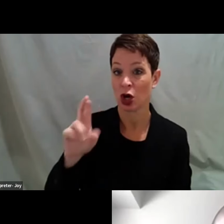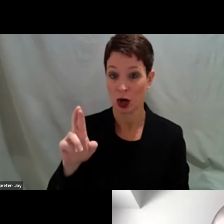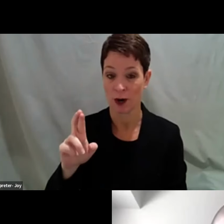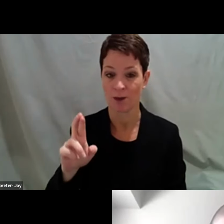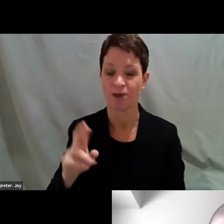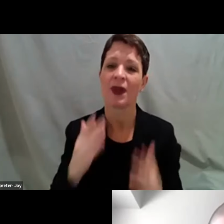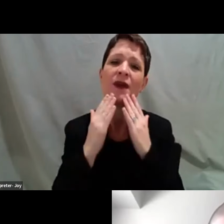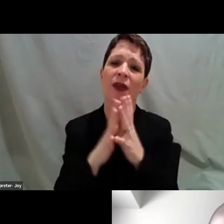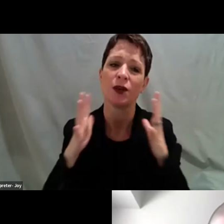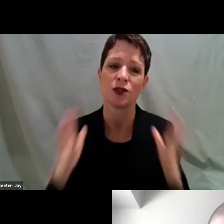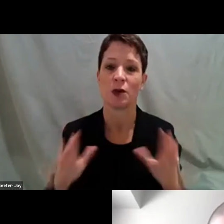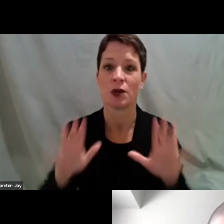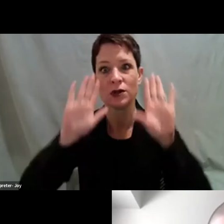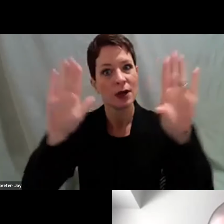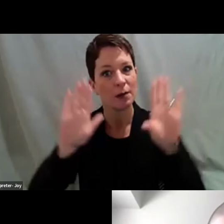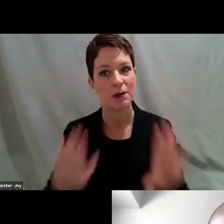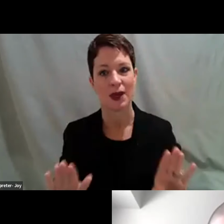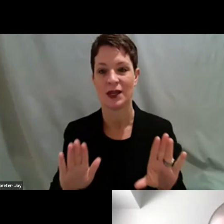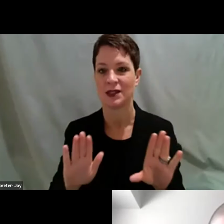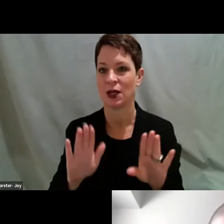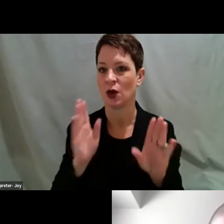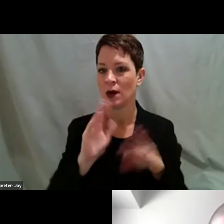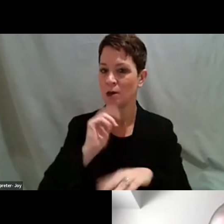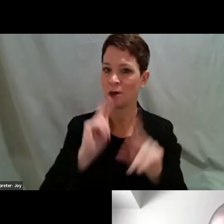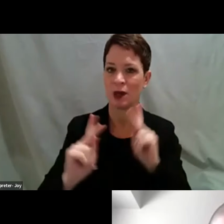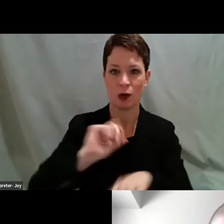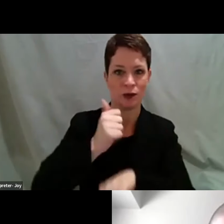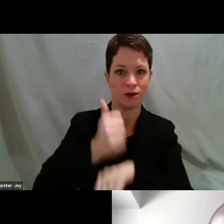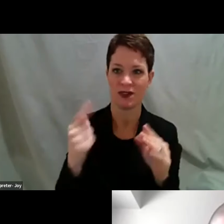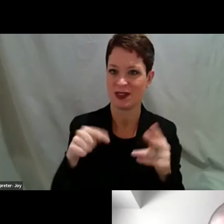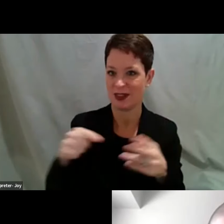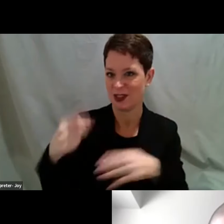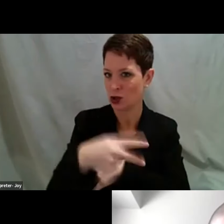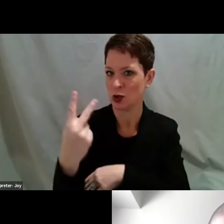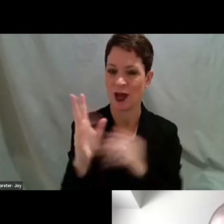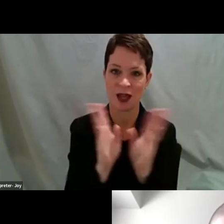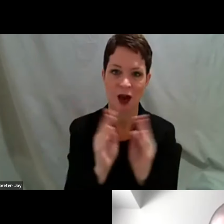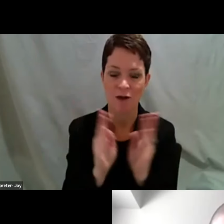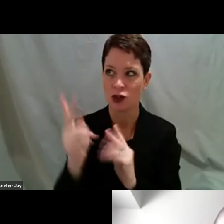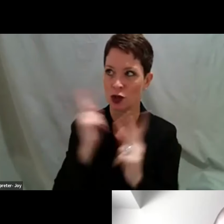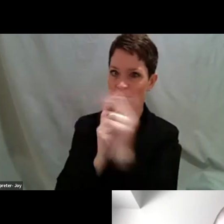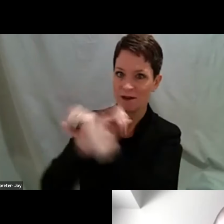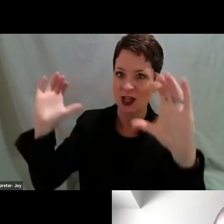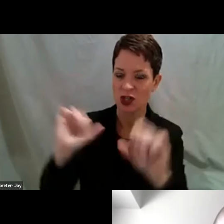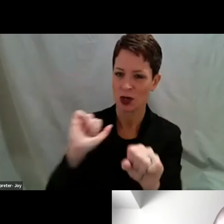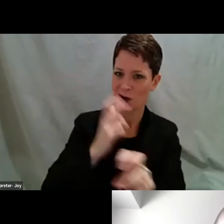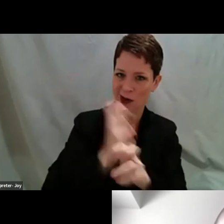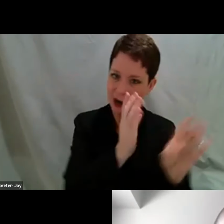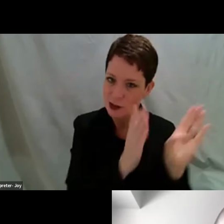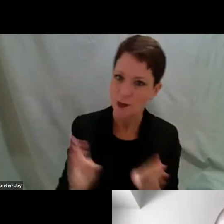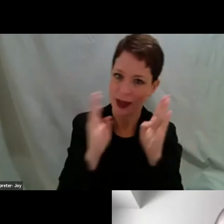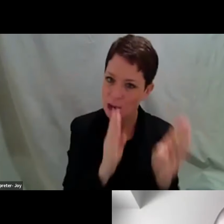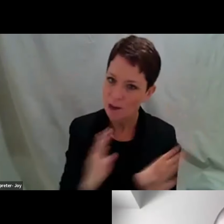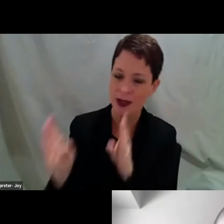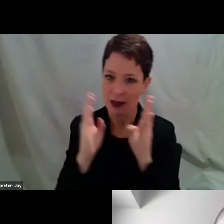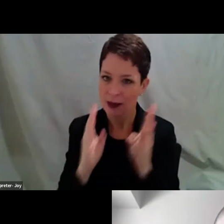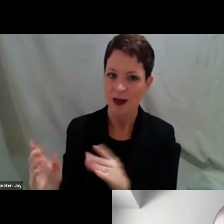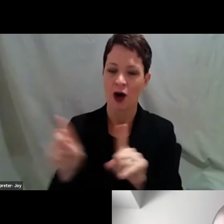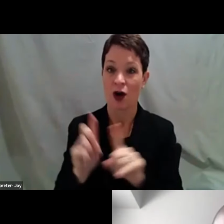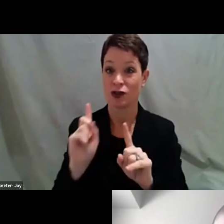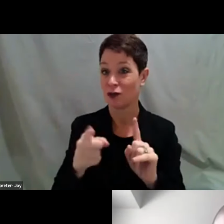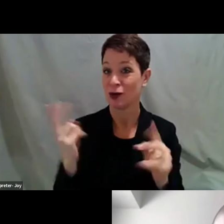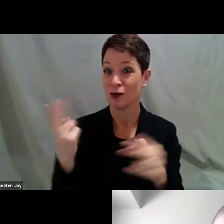you so much to the amazing conference organizers for your vision and for your hard work, and to all of you for